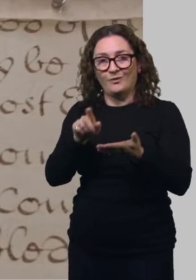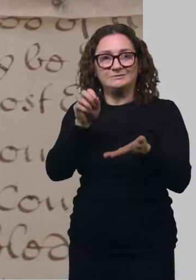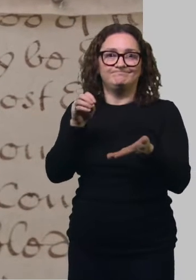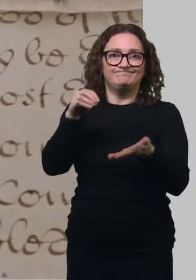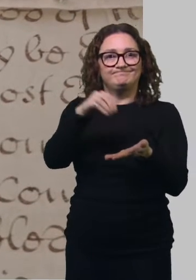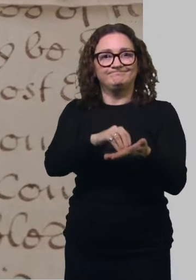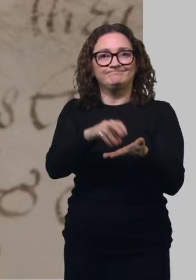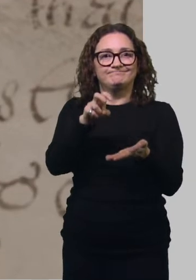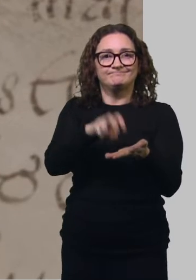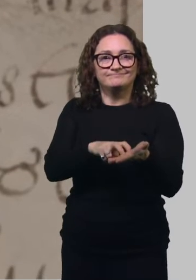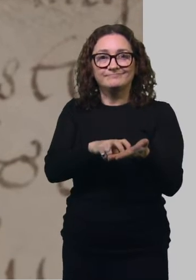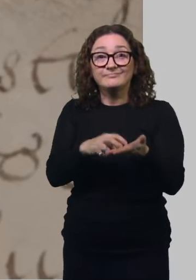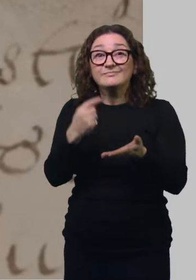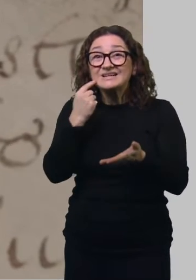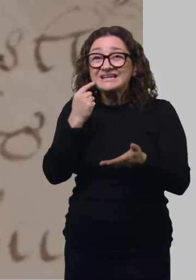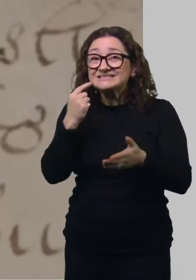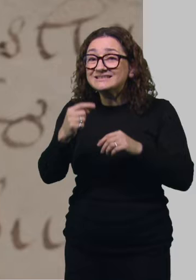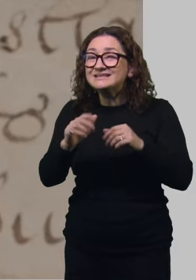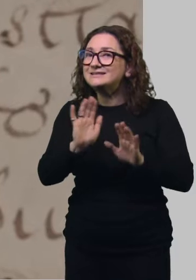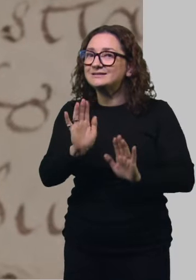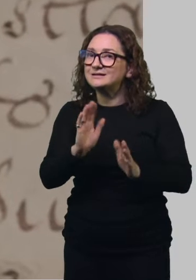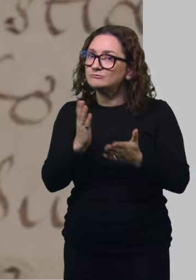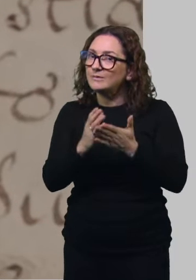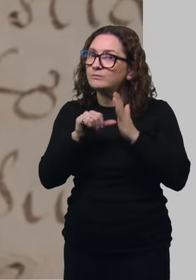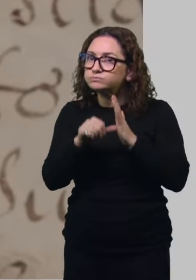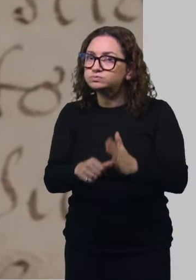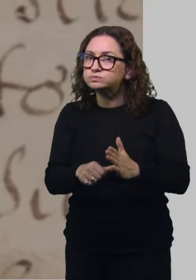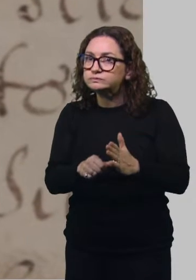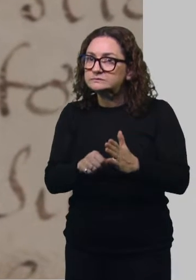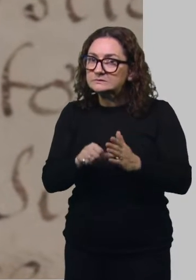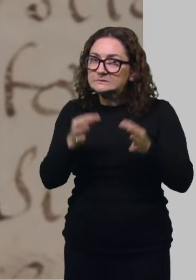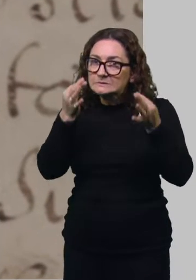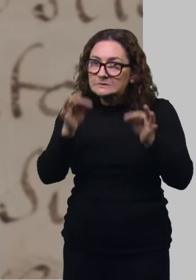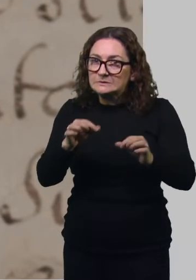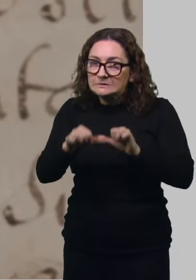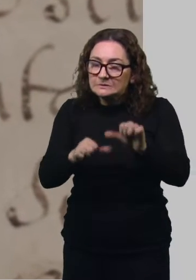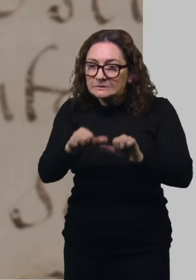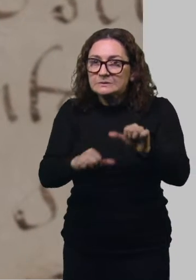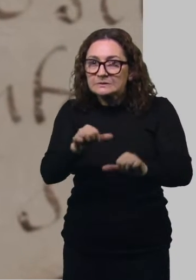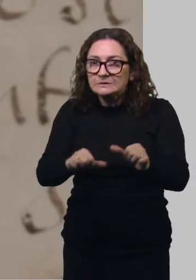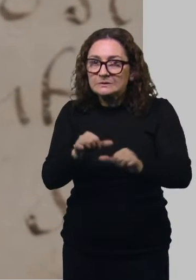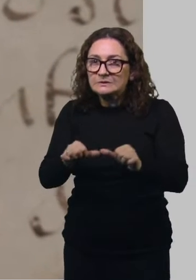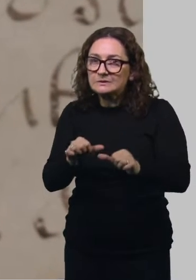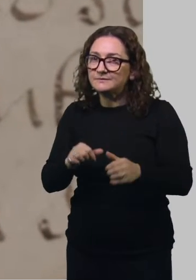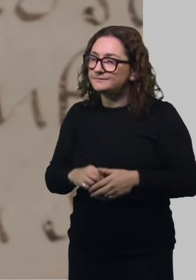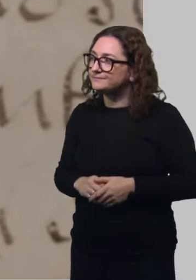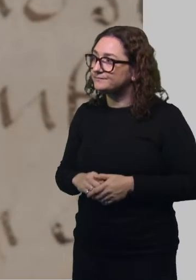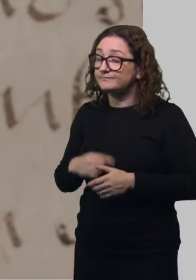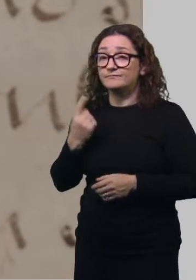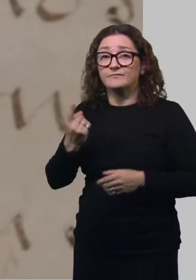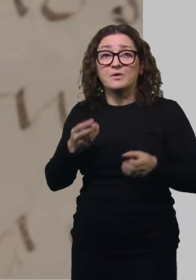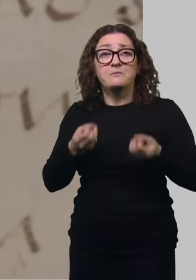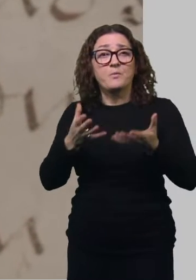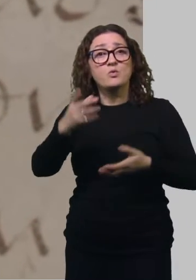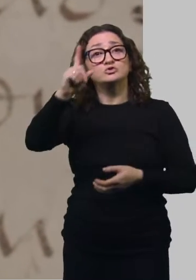act which named a specific person. Born in Germany in 1685, Handel moved to London as a young man in